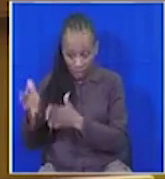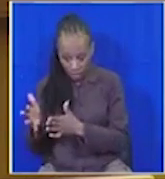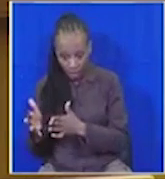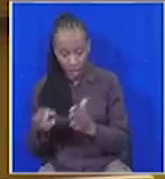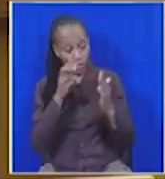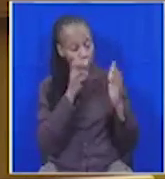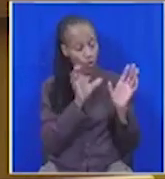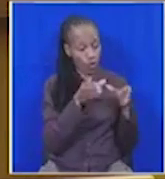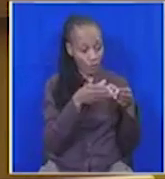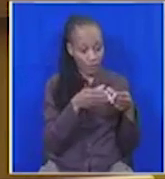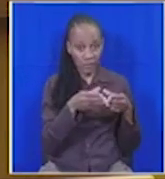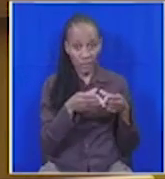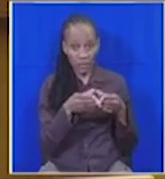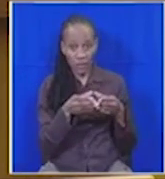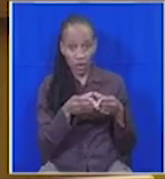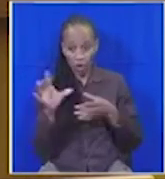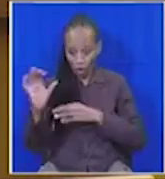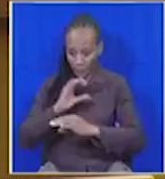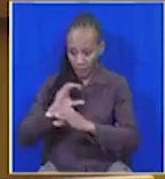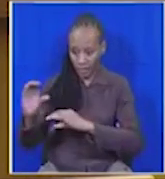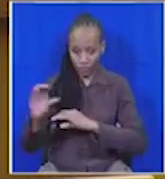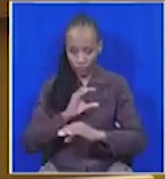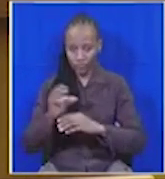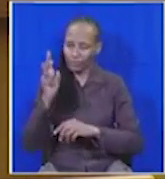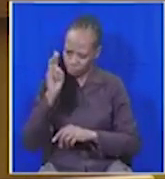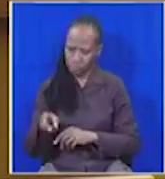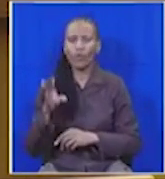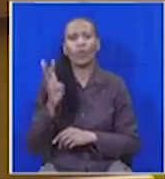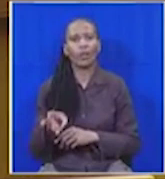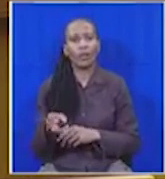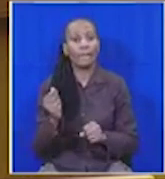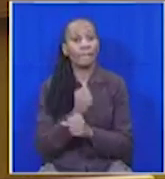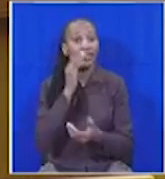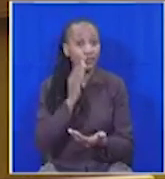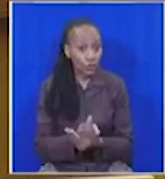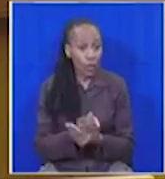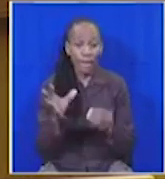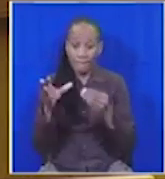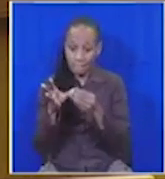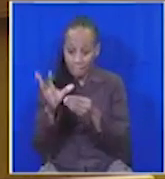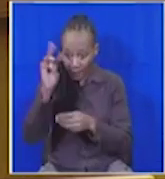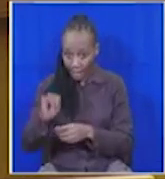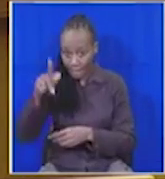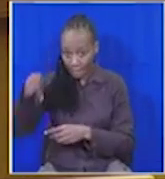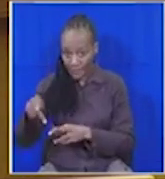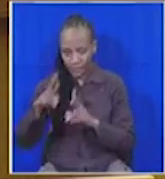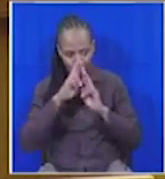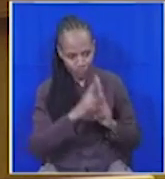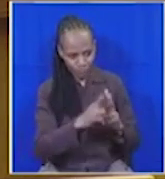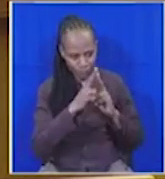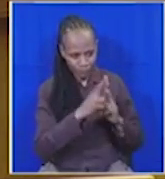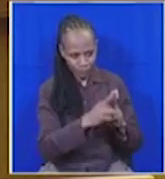Government Business to see, are the members of the Executive in fact taking this Parliament seriously? Are they replying